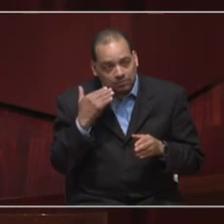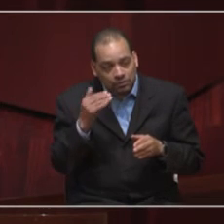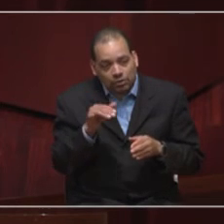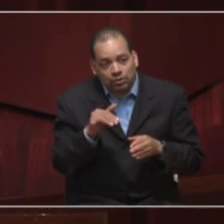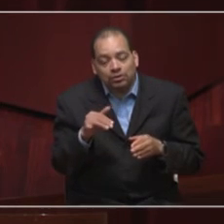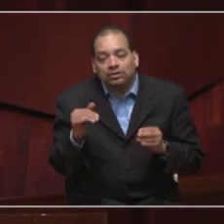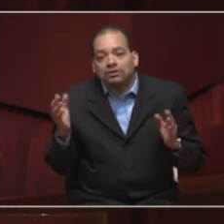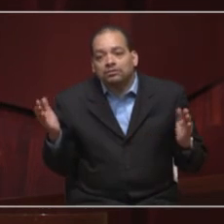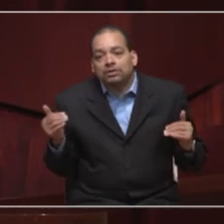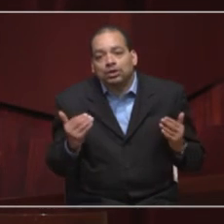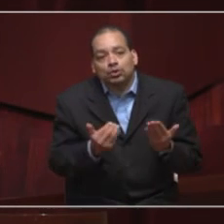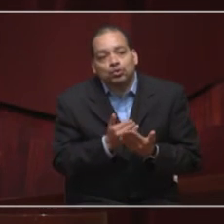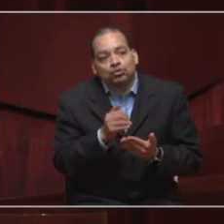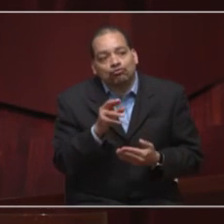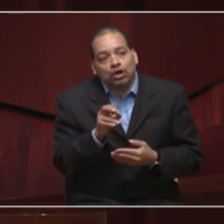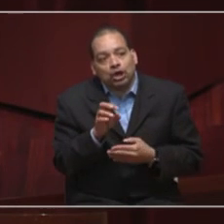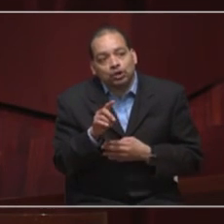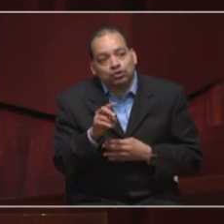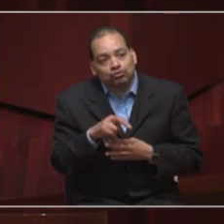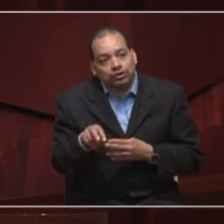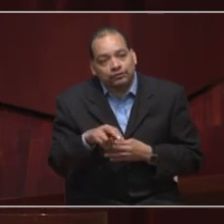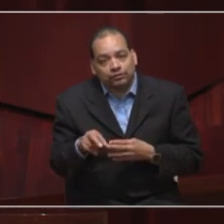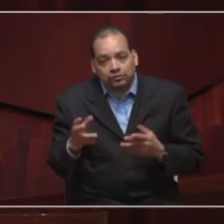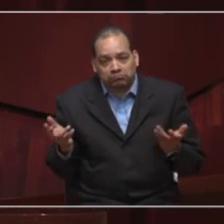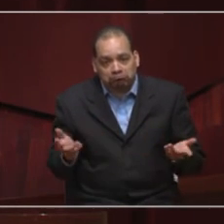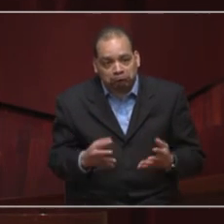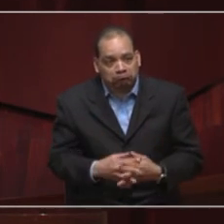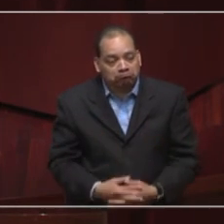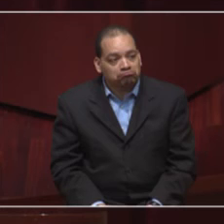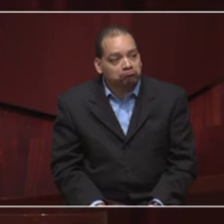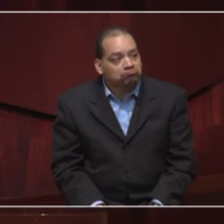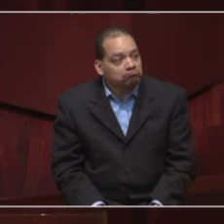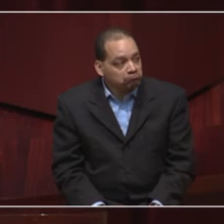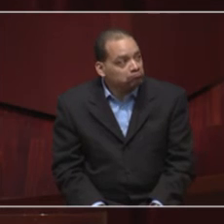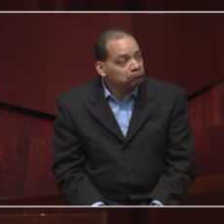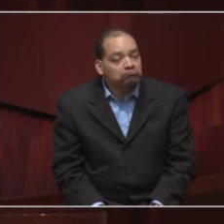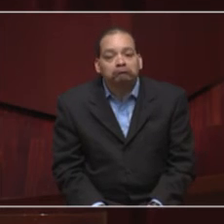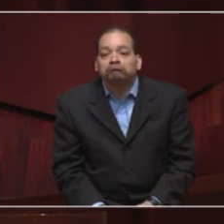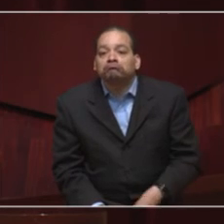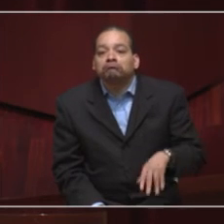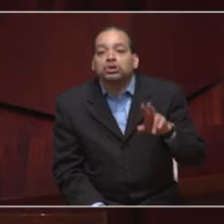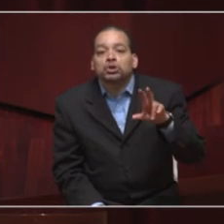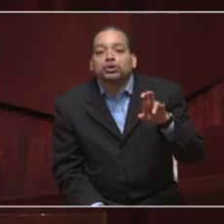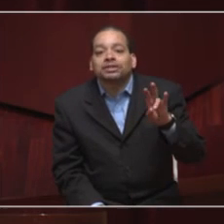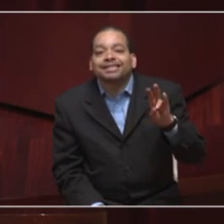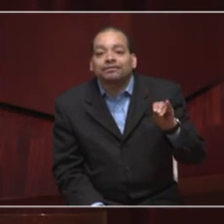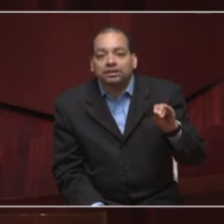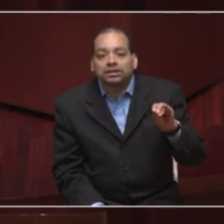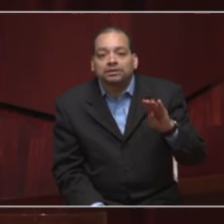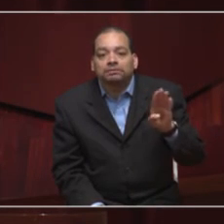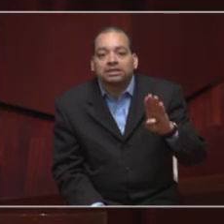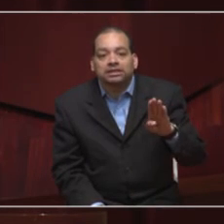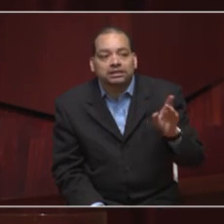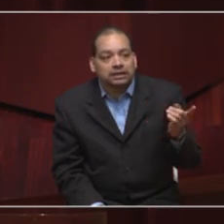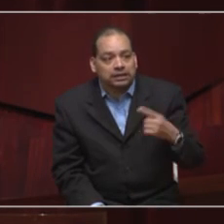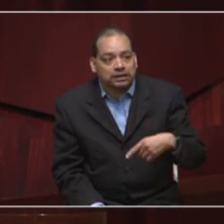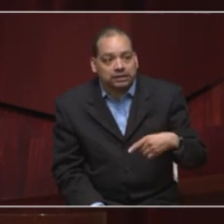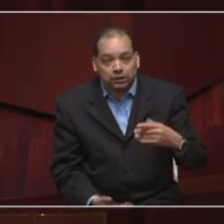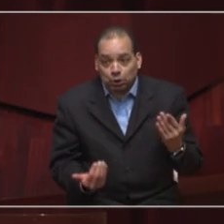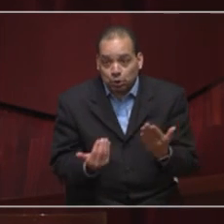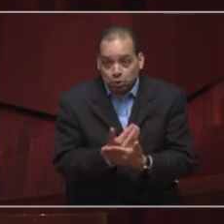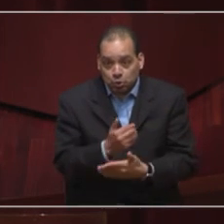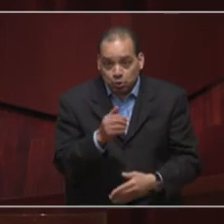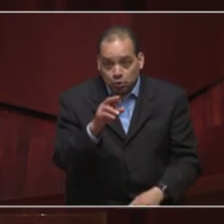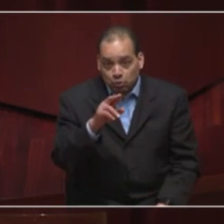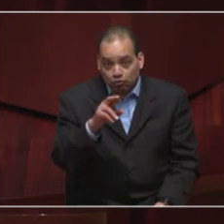new records transfers that come through the portal. So anyway, 370 business days, okay? New rates